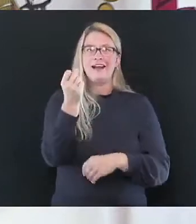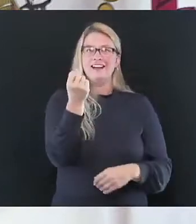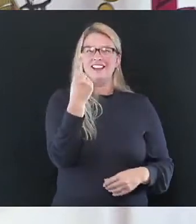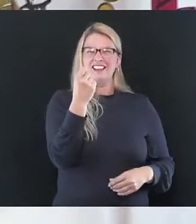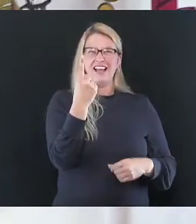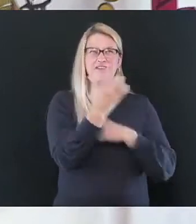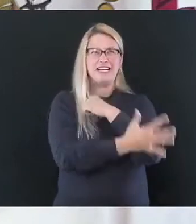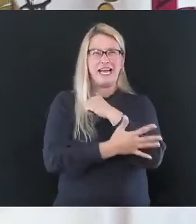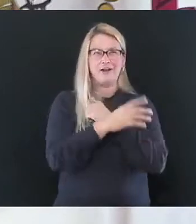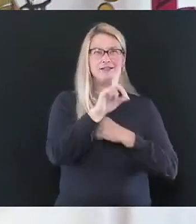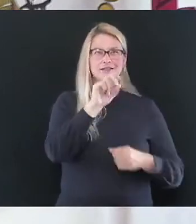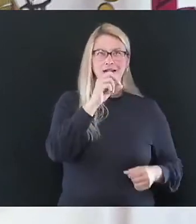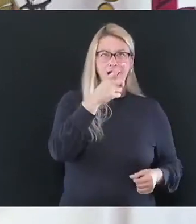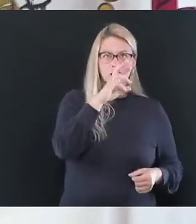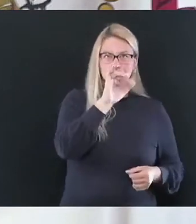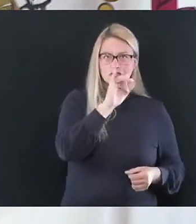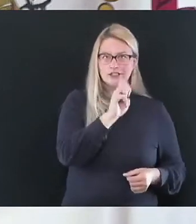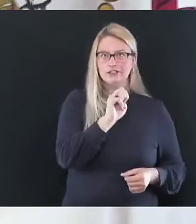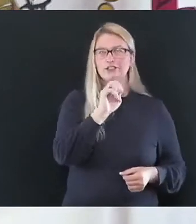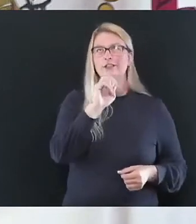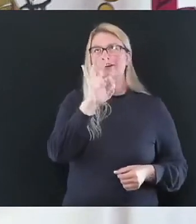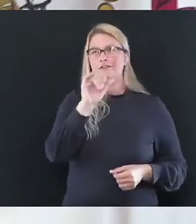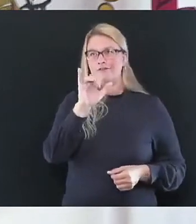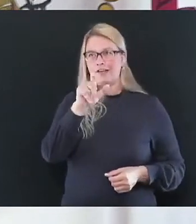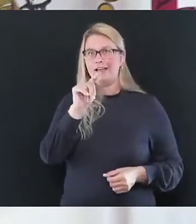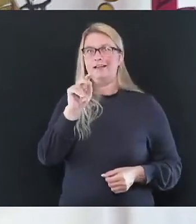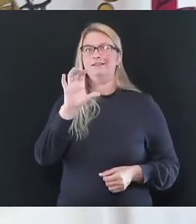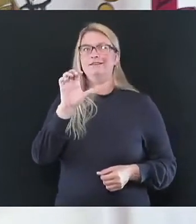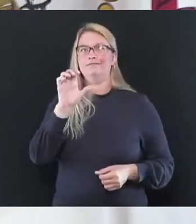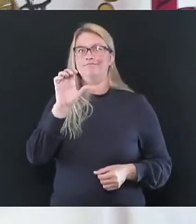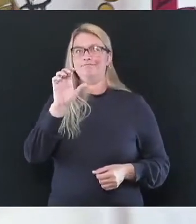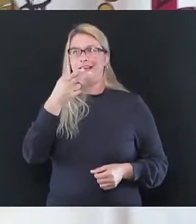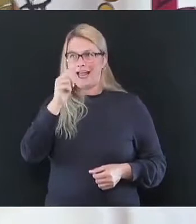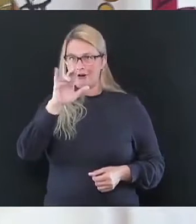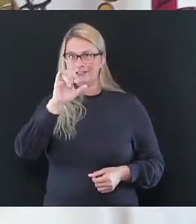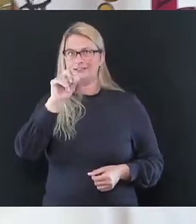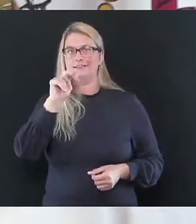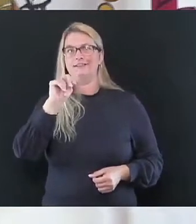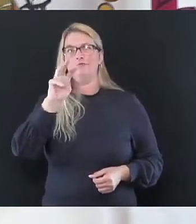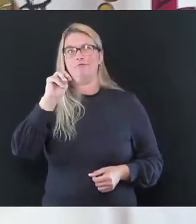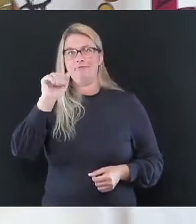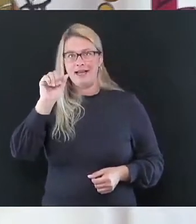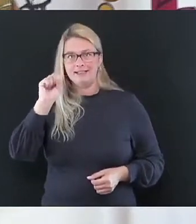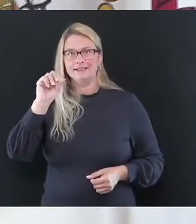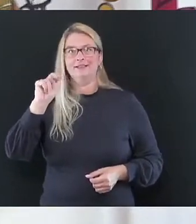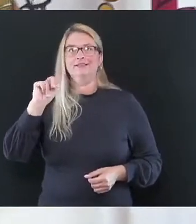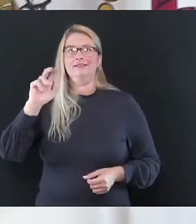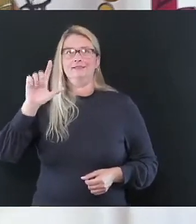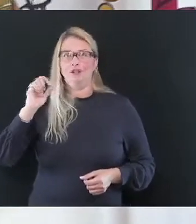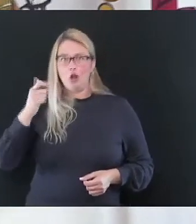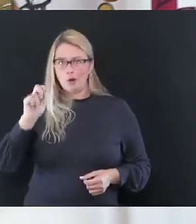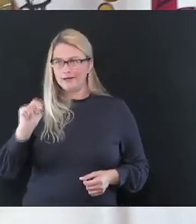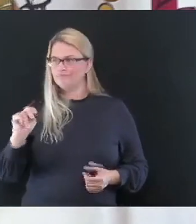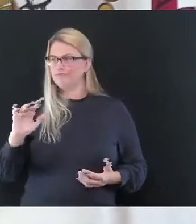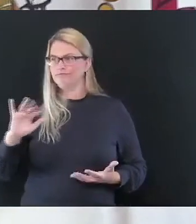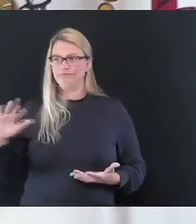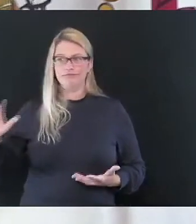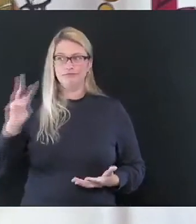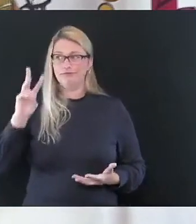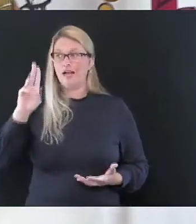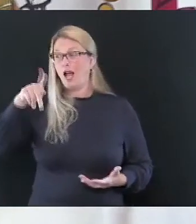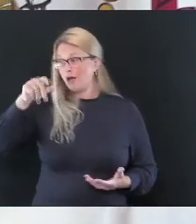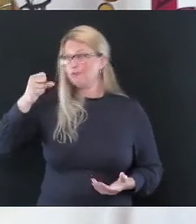that's Doddridge, Fayette, Harrison, Logan, Mason, Nicholas, Putnam, Tucker, Upshur, Wayne, and Wood